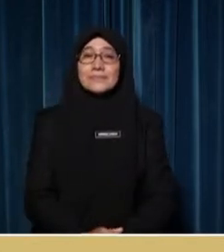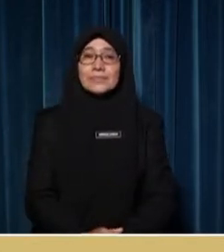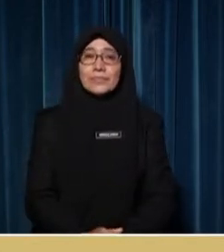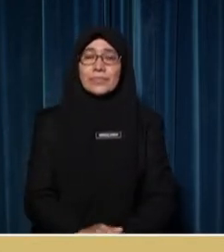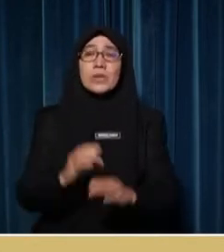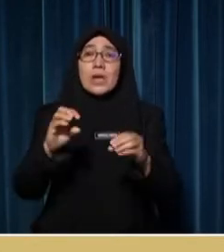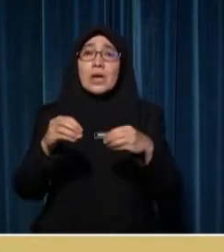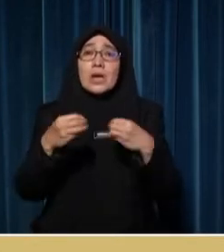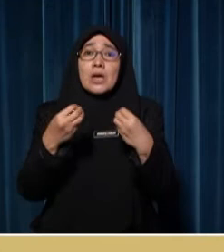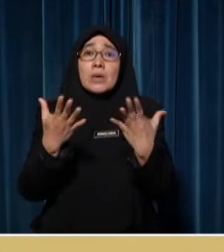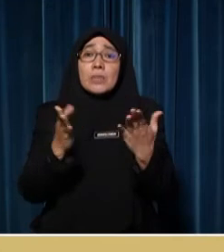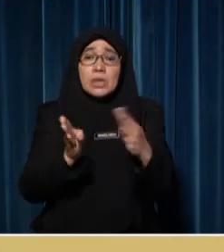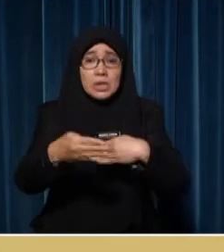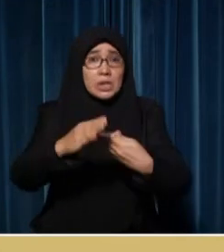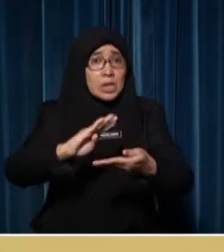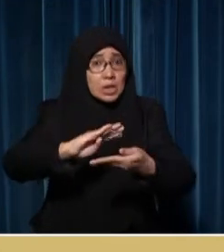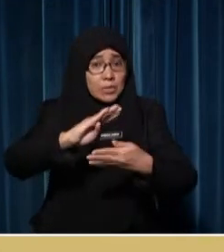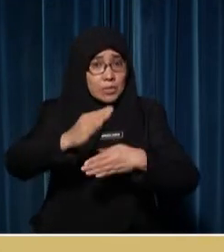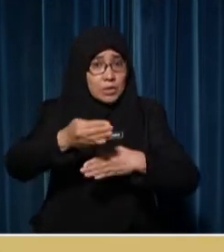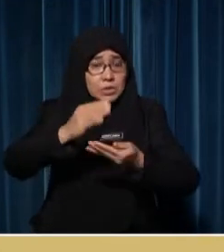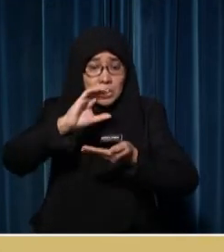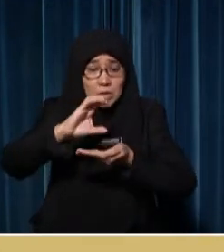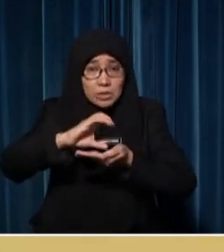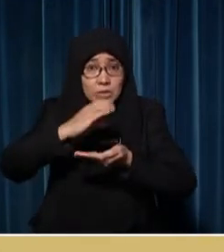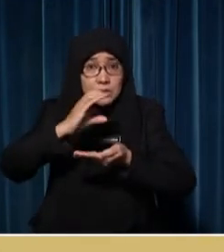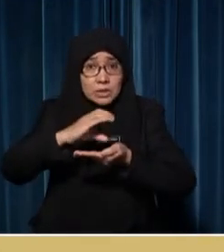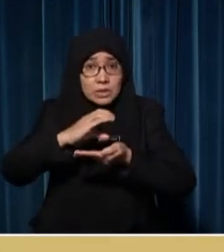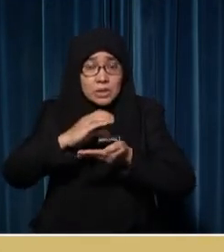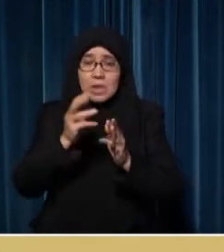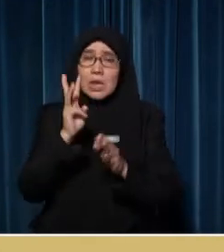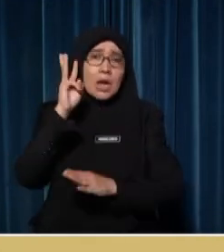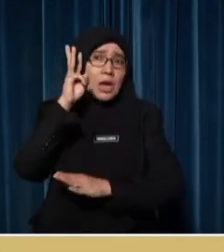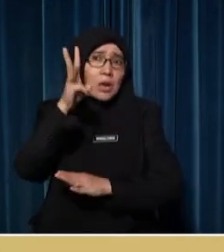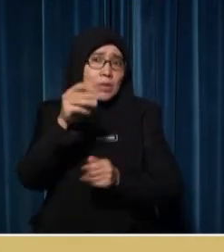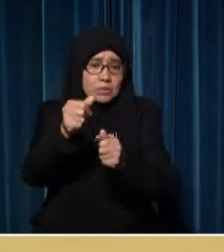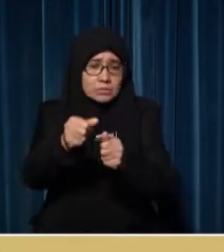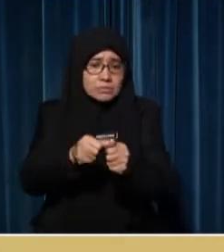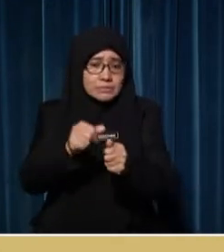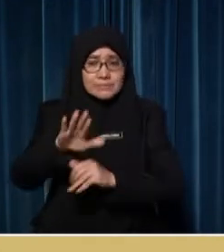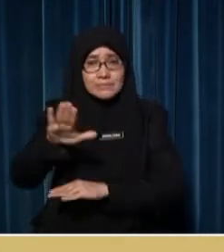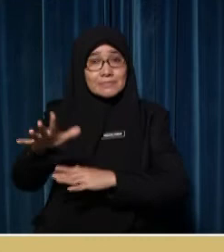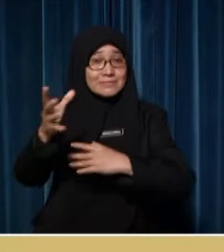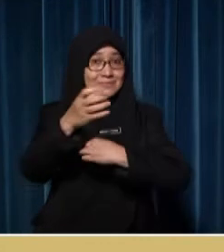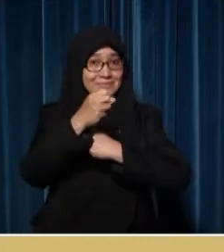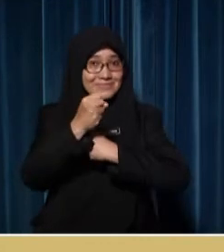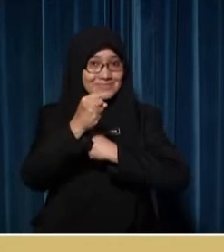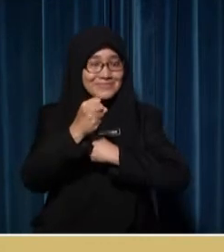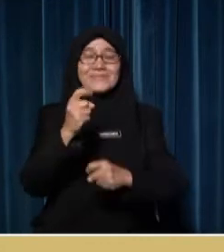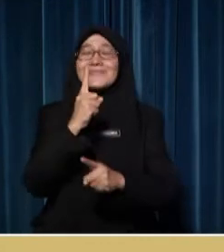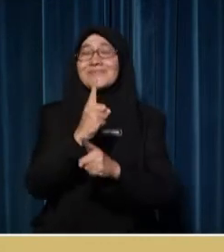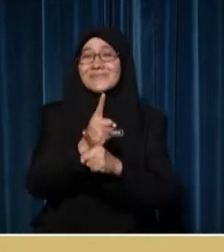How many boxes of cereals will each child receive? That's